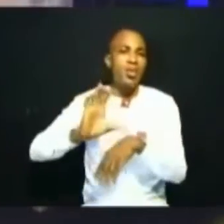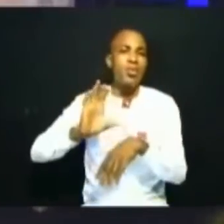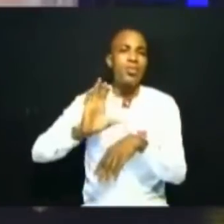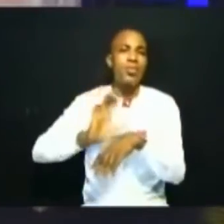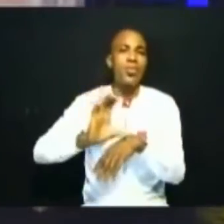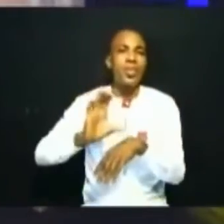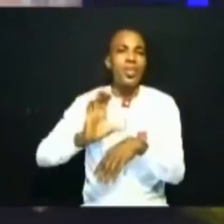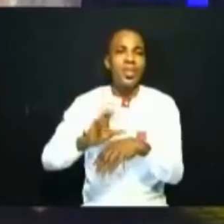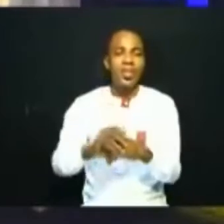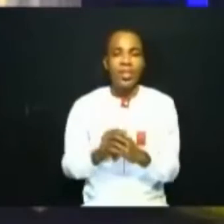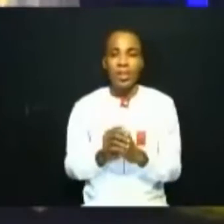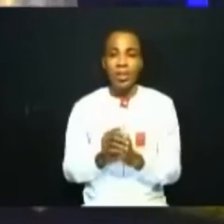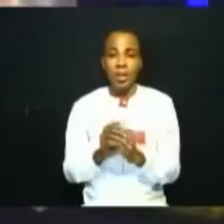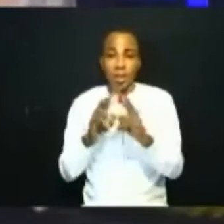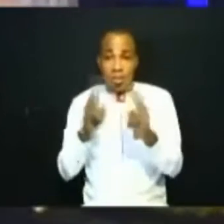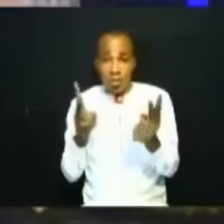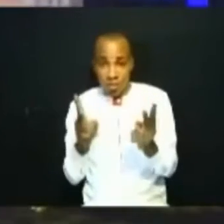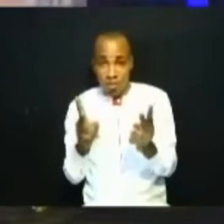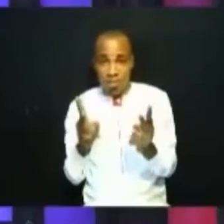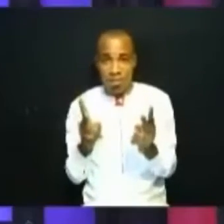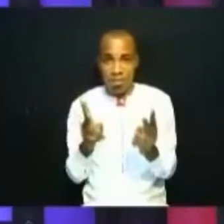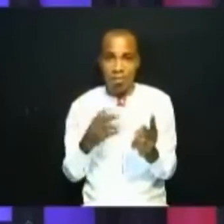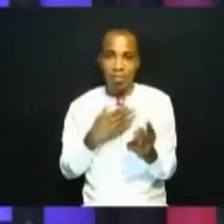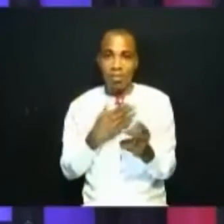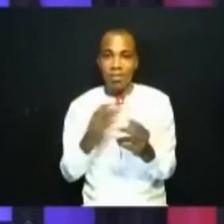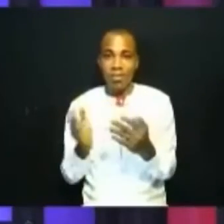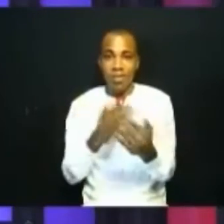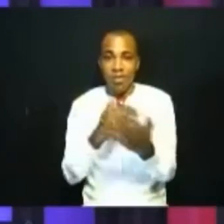So please, wherever you are, we'd like to